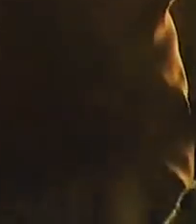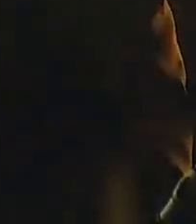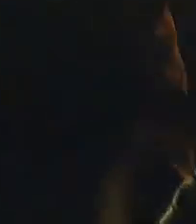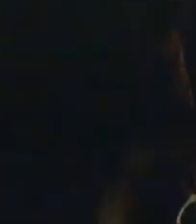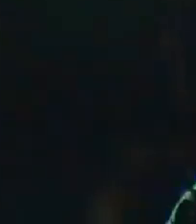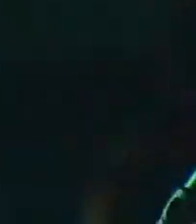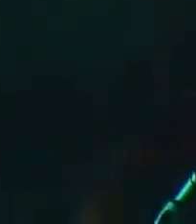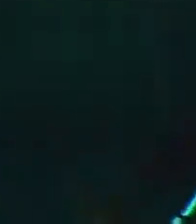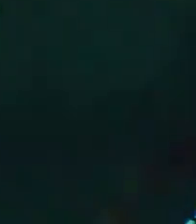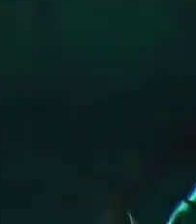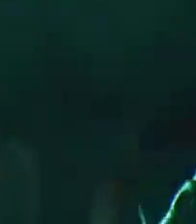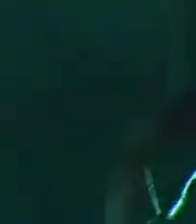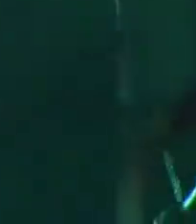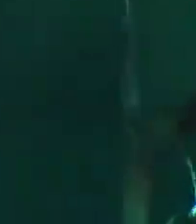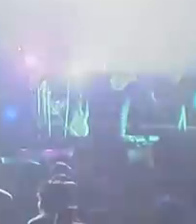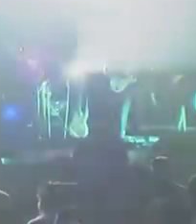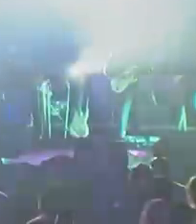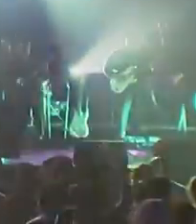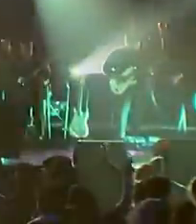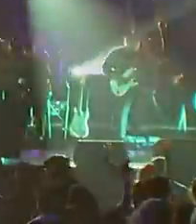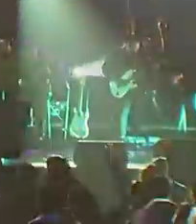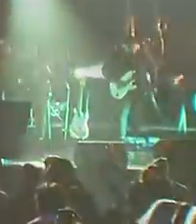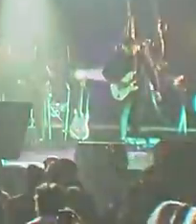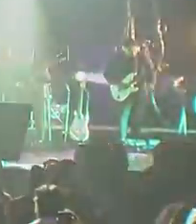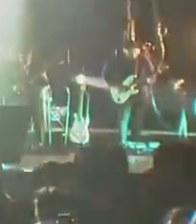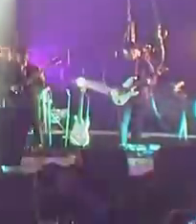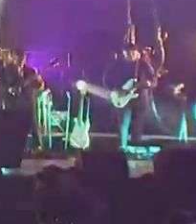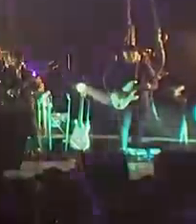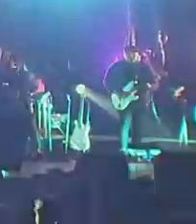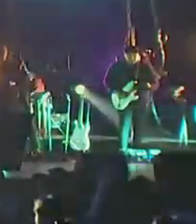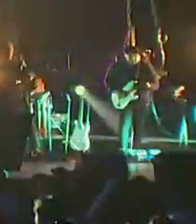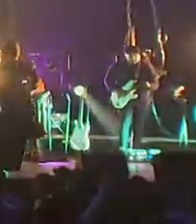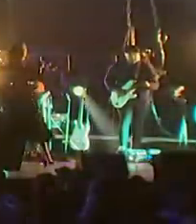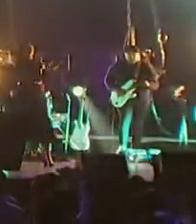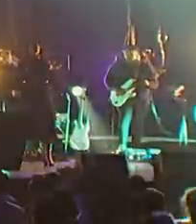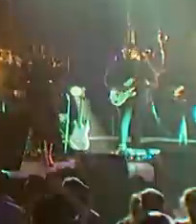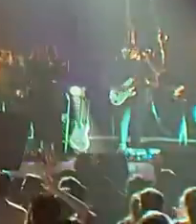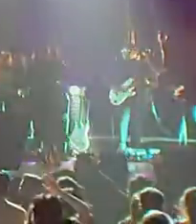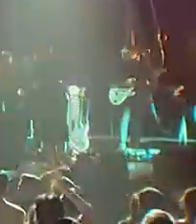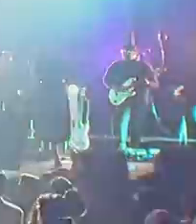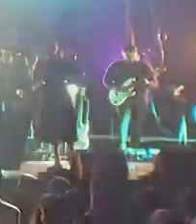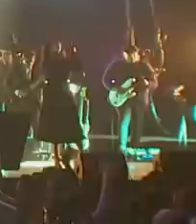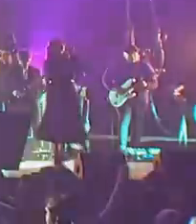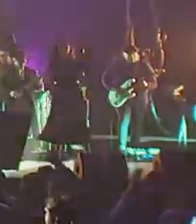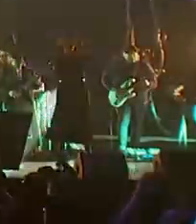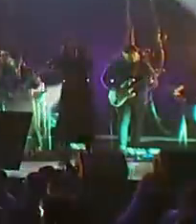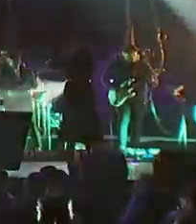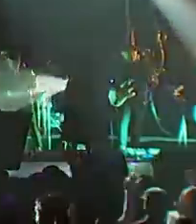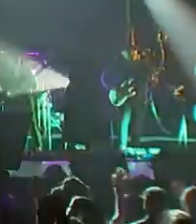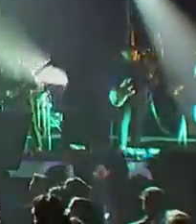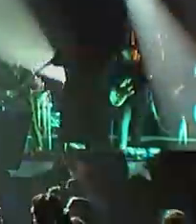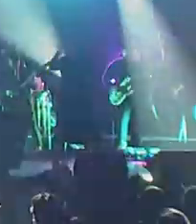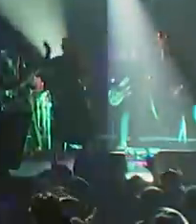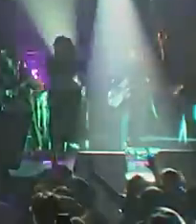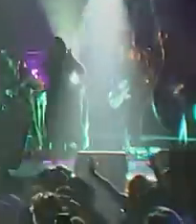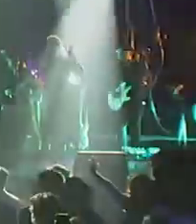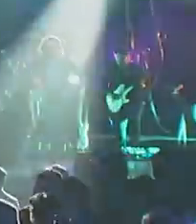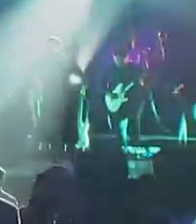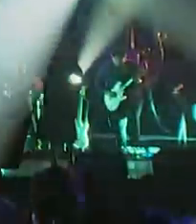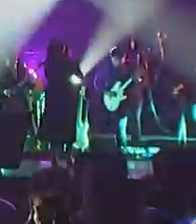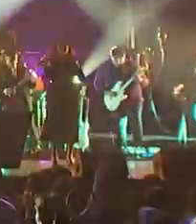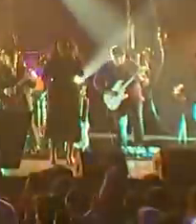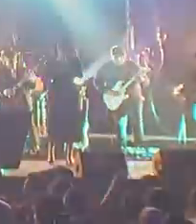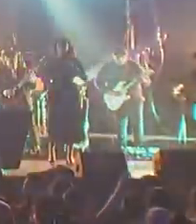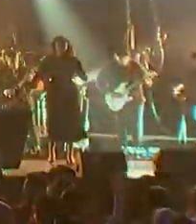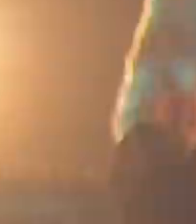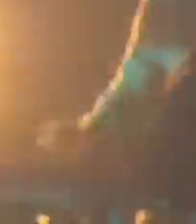Praise the Lord, National Youth Convention. Somebody lift up a shout of praise in this house. Is there anyone